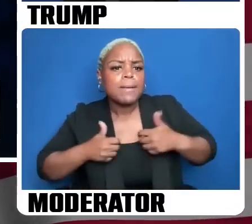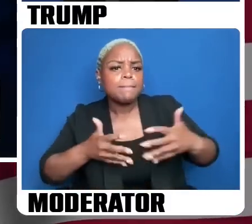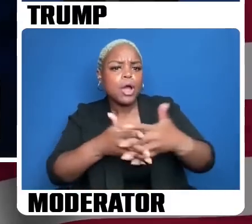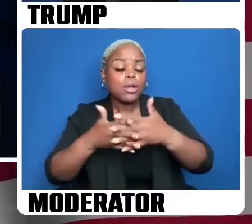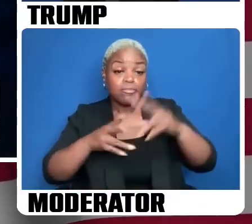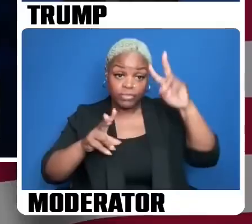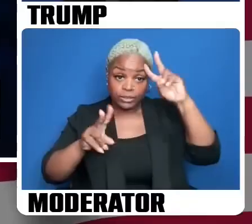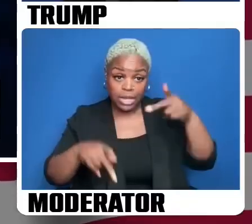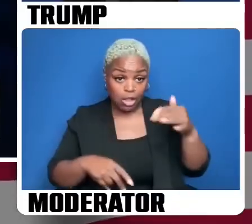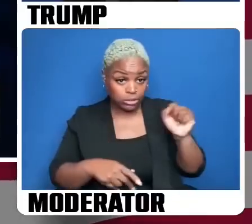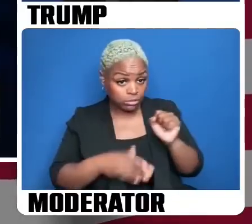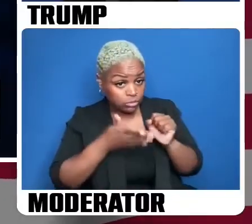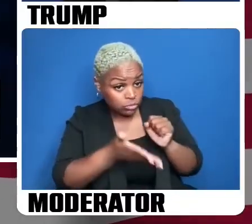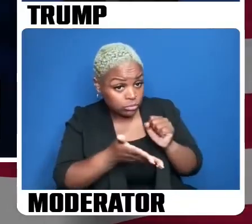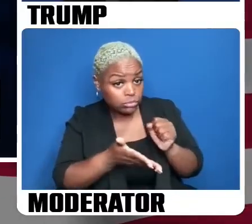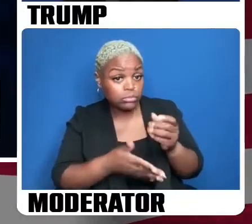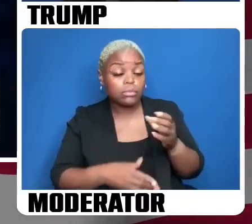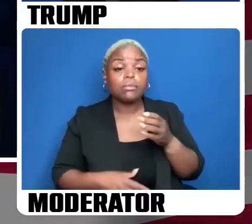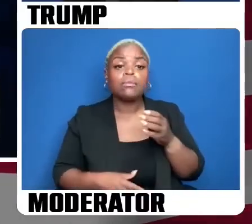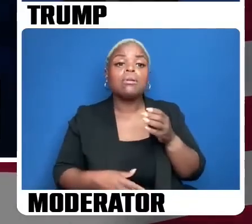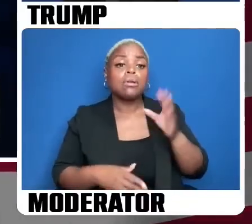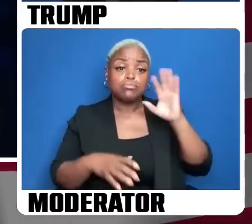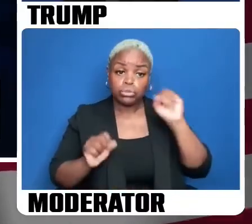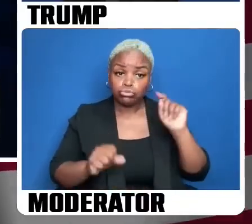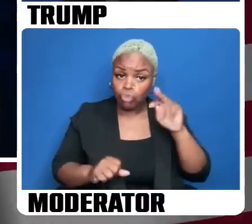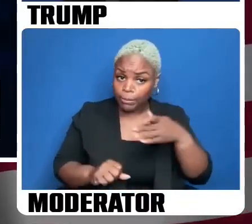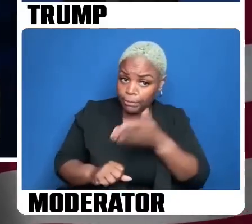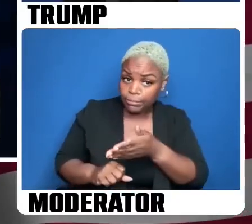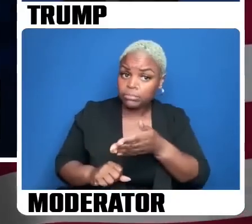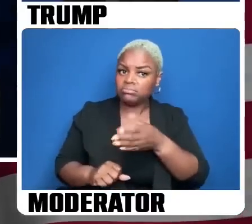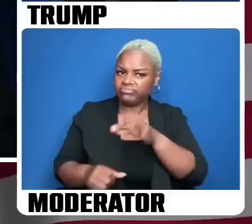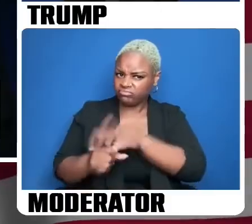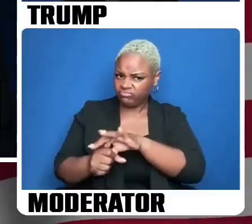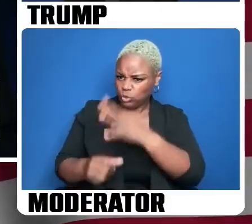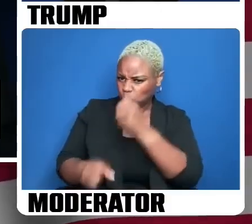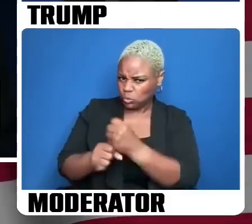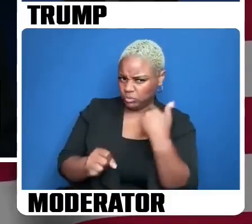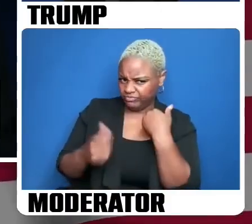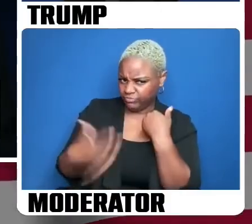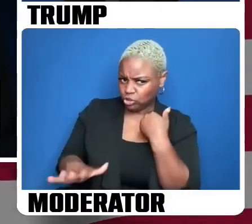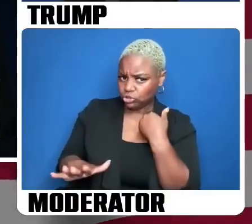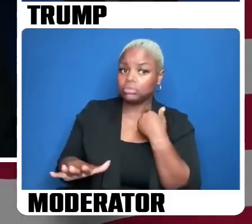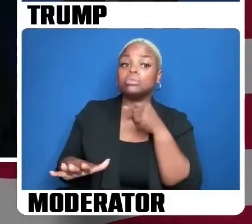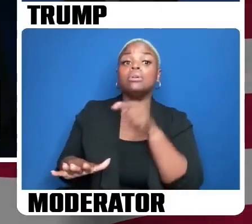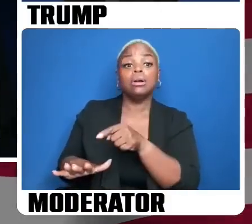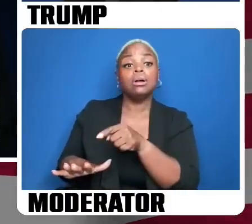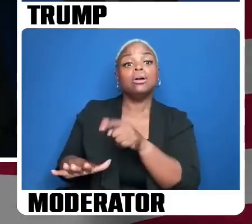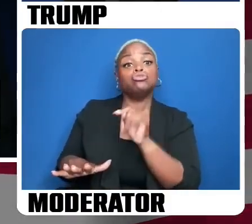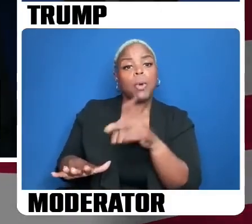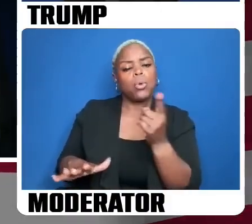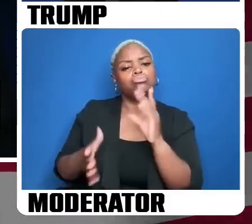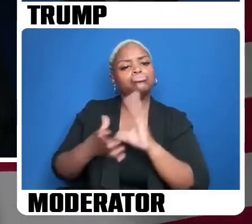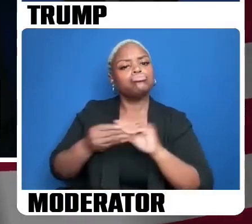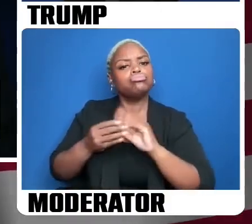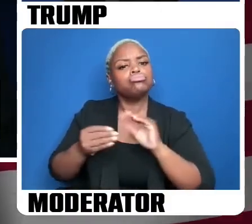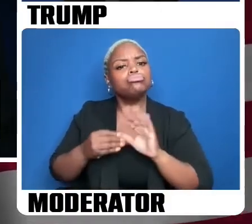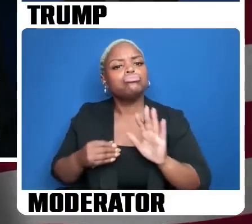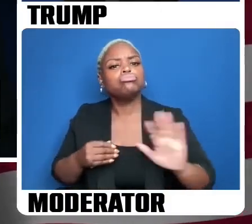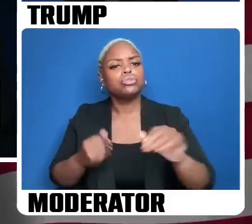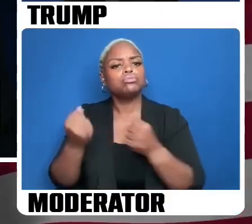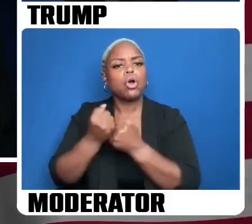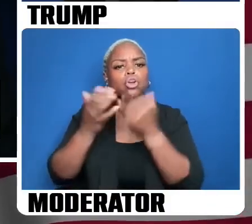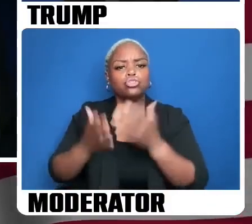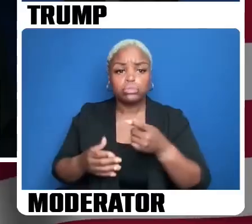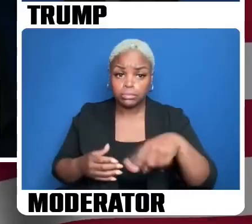years ago, and your opponent on the stage here tonight often asks his supporters, are you better off than you were 4 years ago? When it comes to